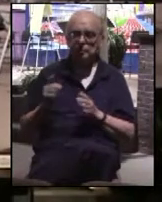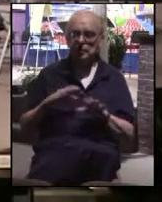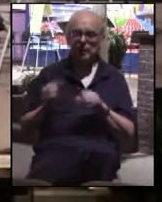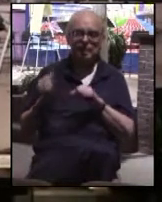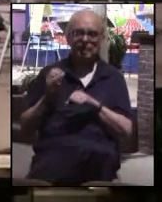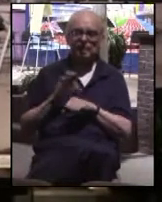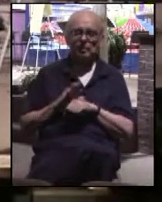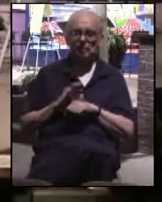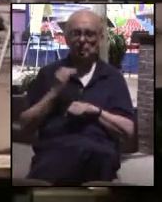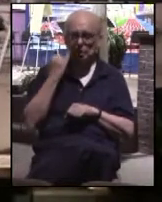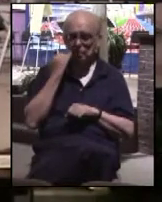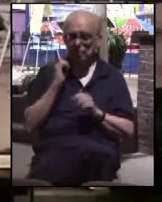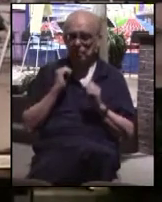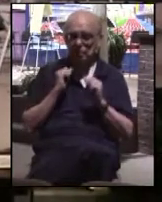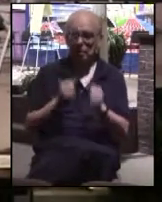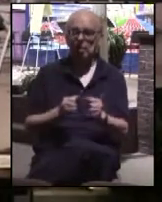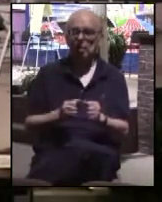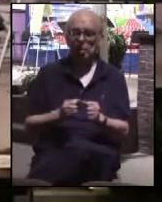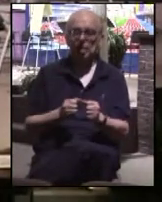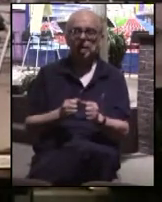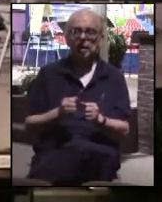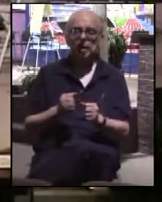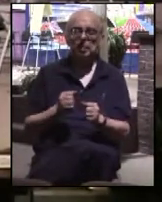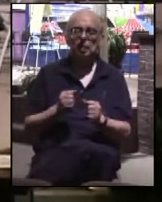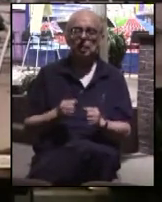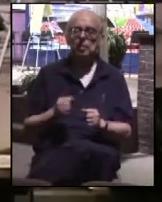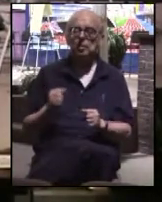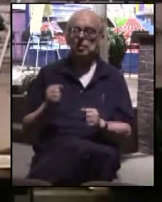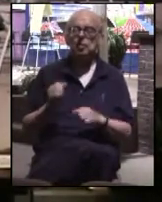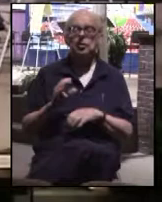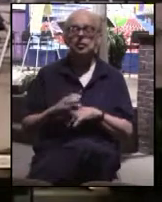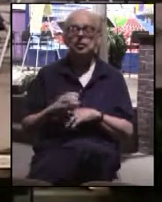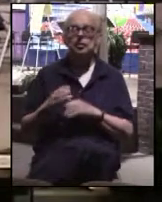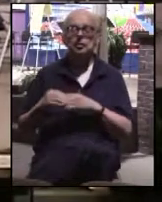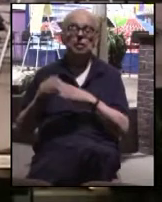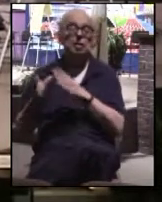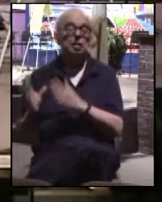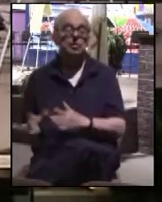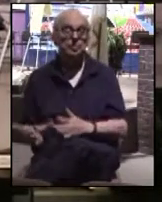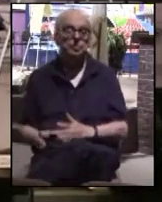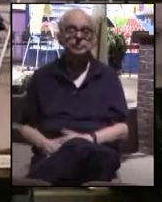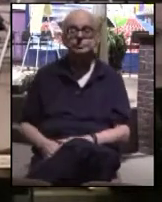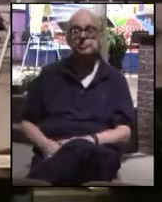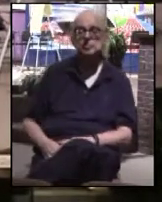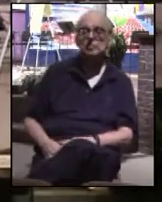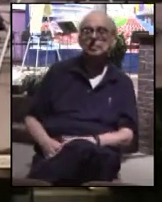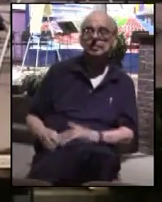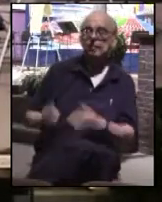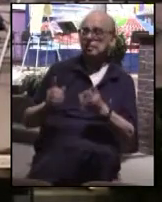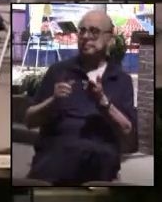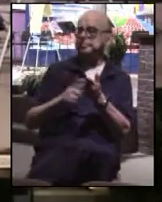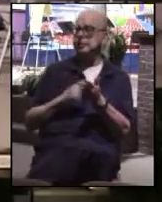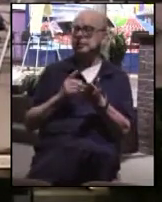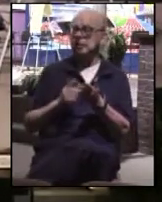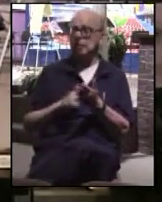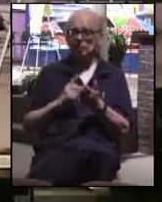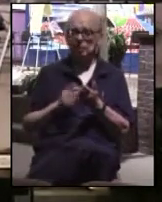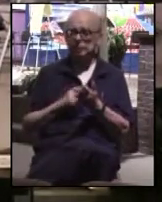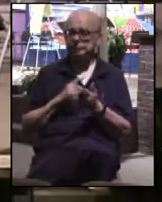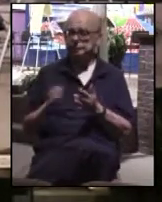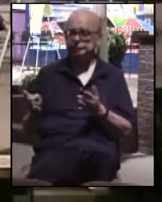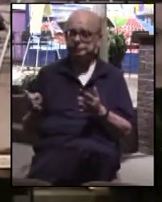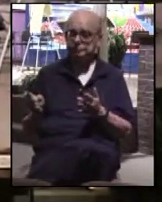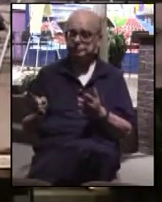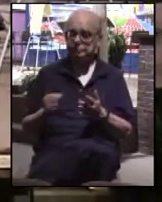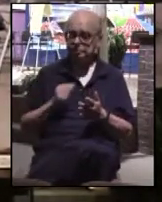leave if you cannot follow the church's leadership okay sometimes there are